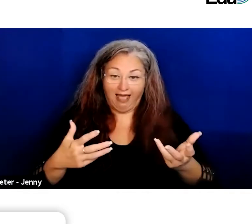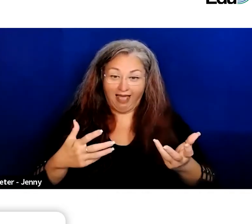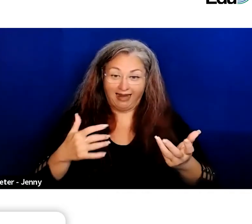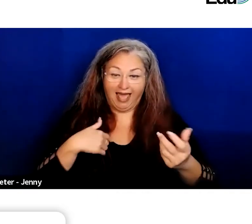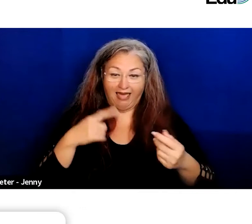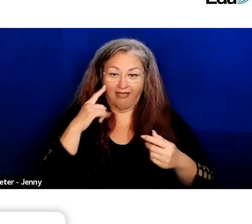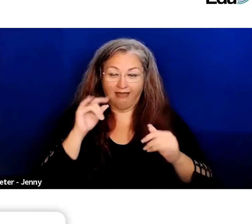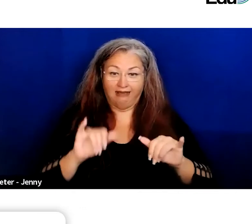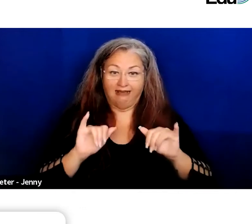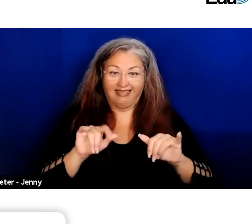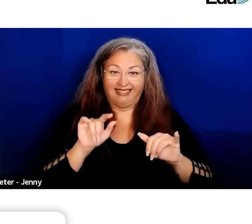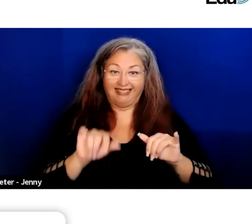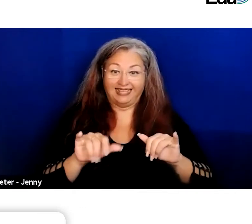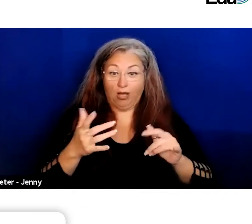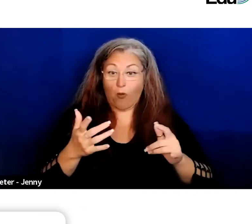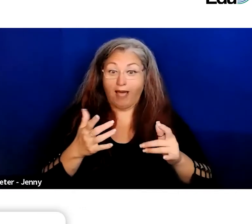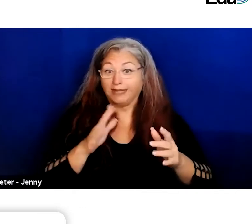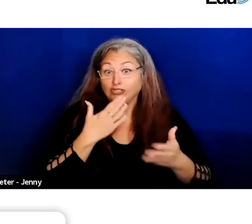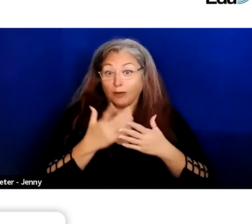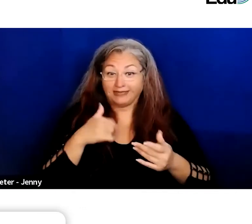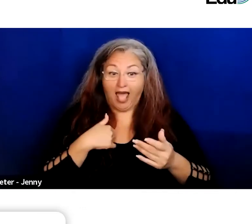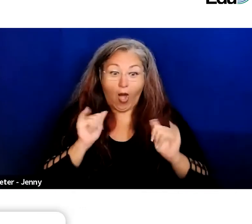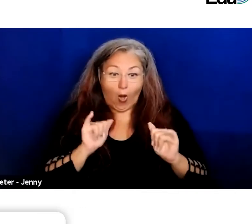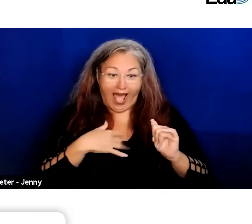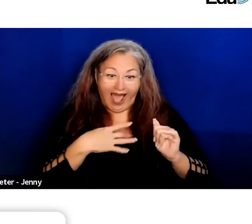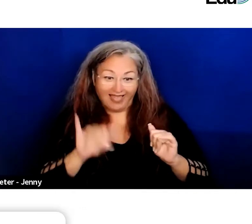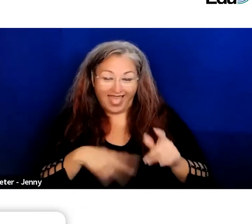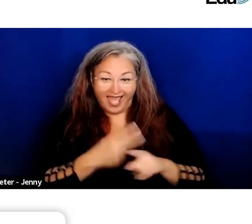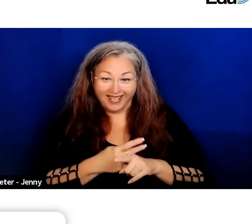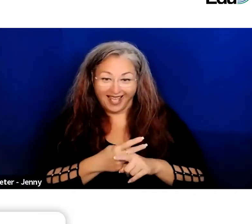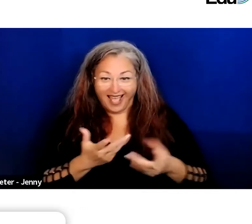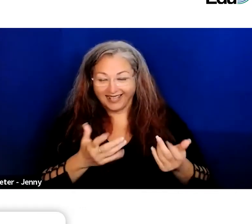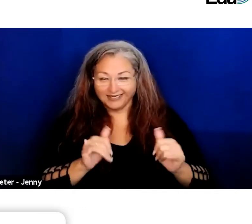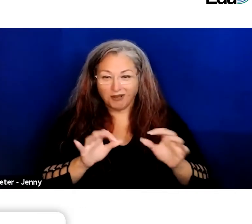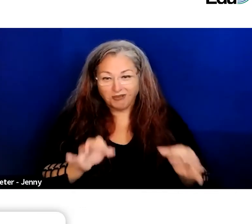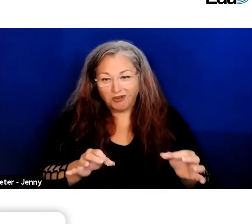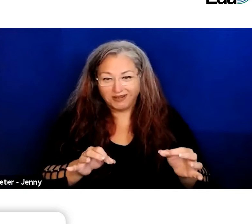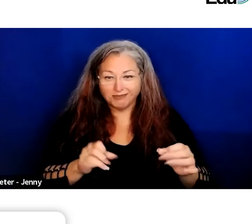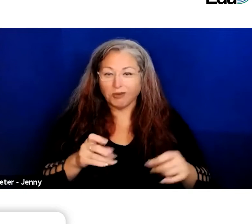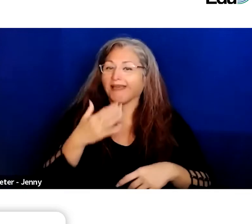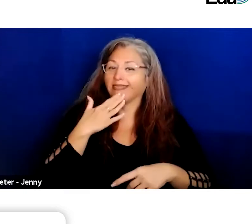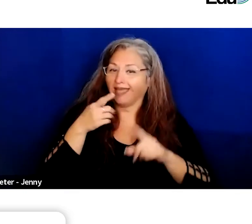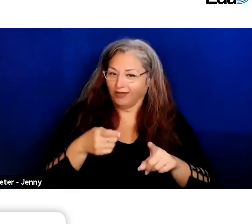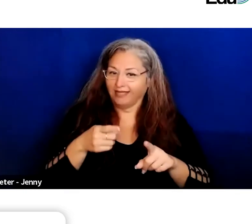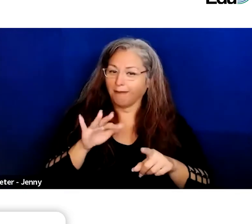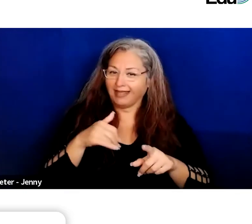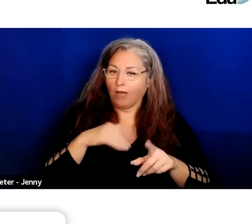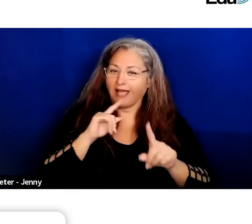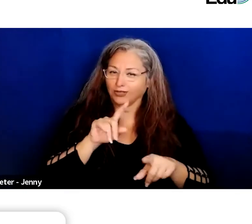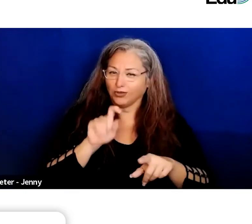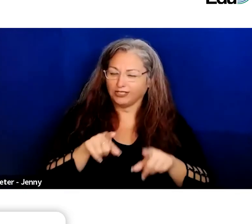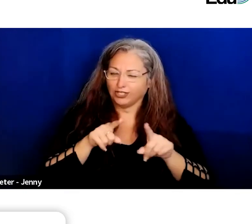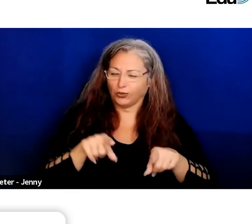like, that is the kind of stuff that I like. Yeah, totally. Okay, thank you for that. And Bailey, I'll answer your question